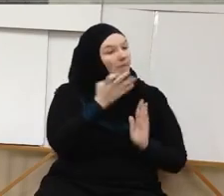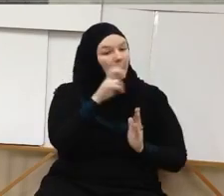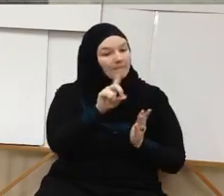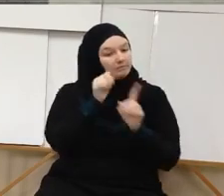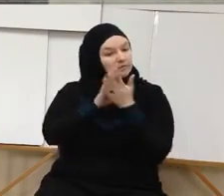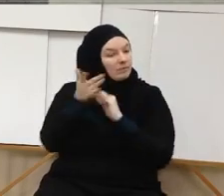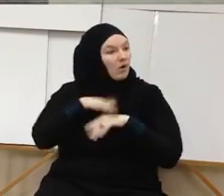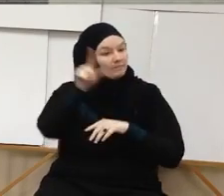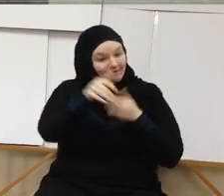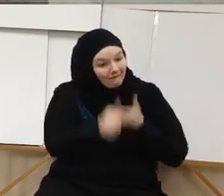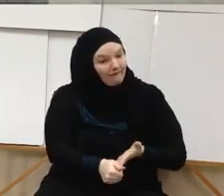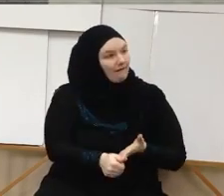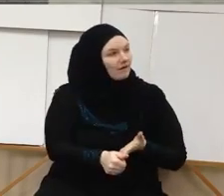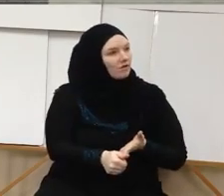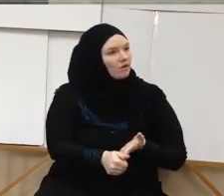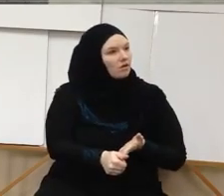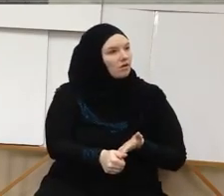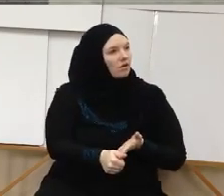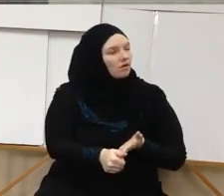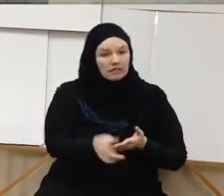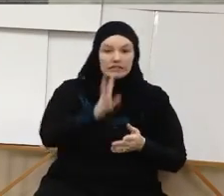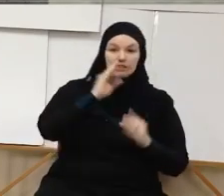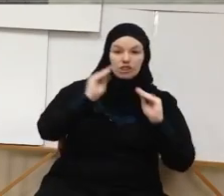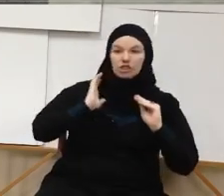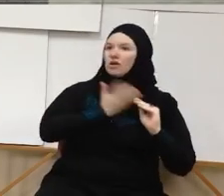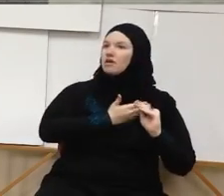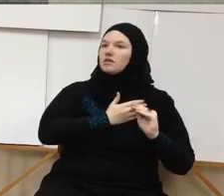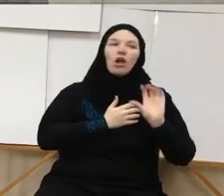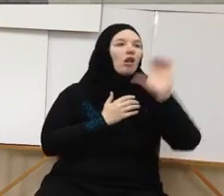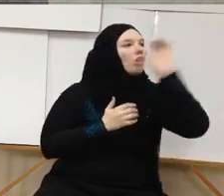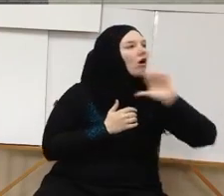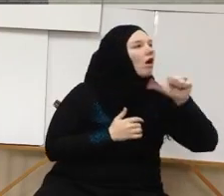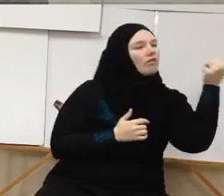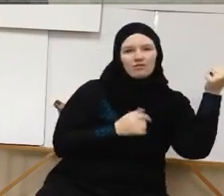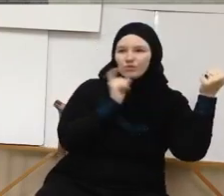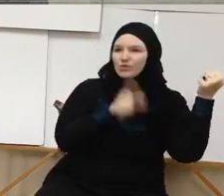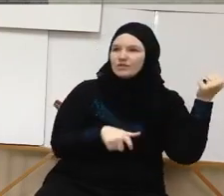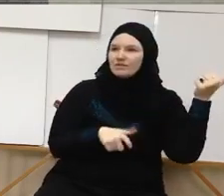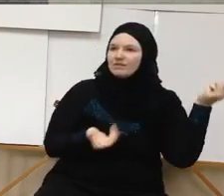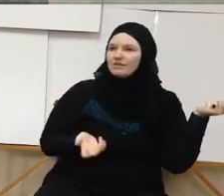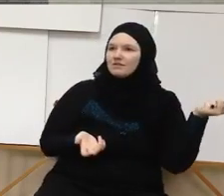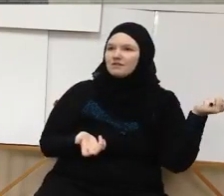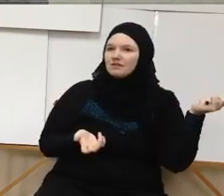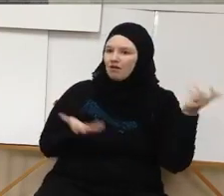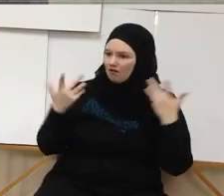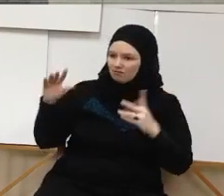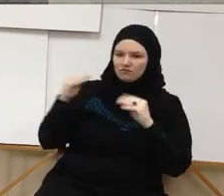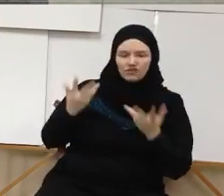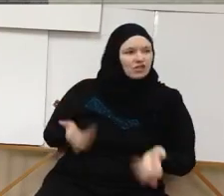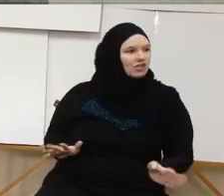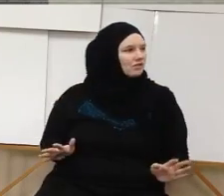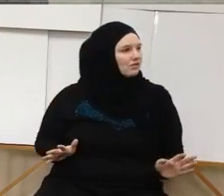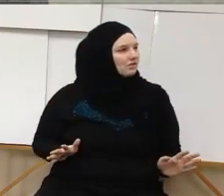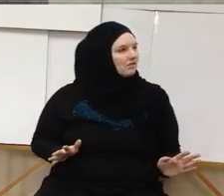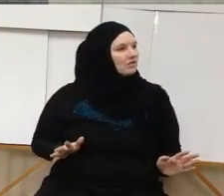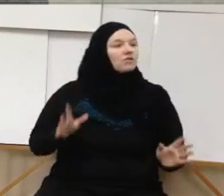no need to seek guidance from anywhere else. That's what it means to be a Muslim, to submit to Allah